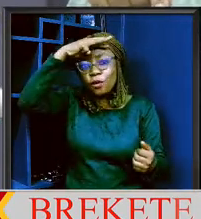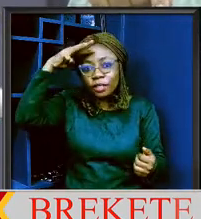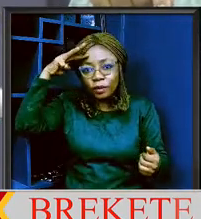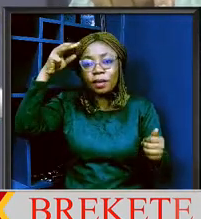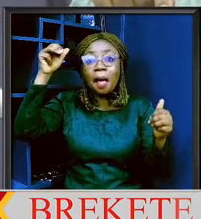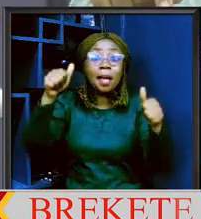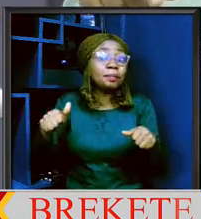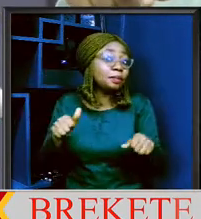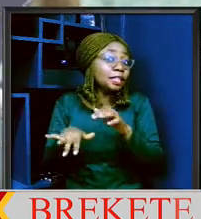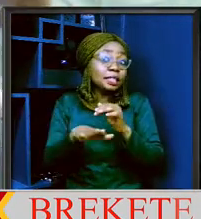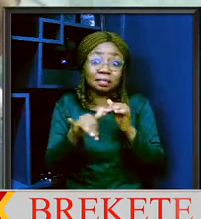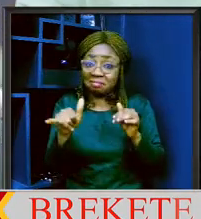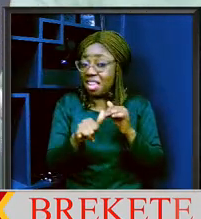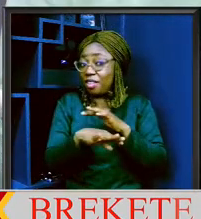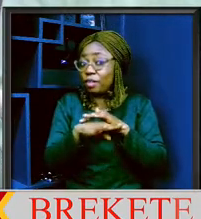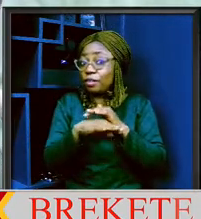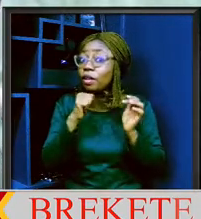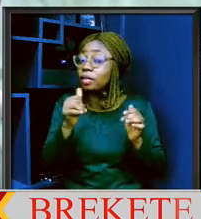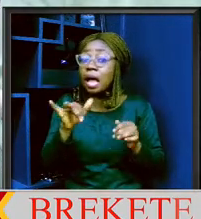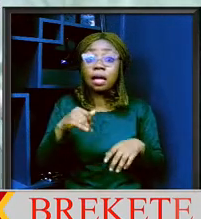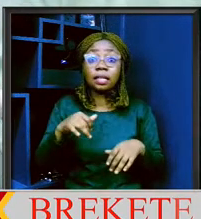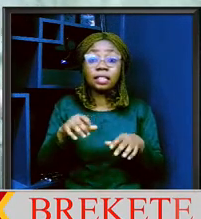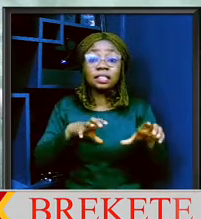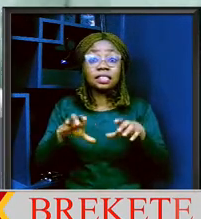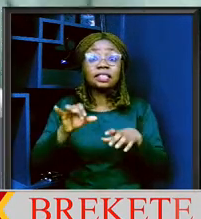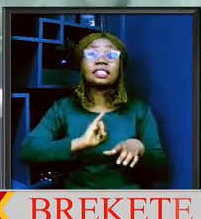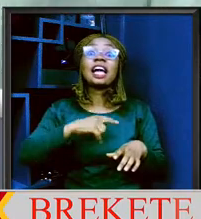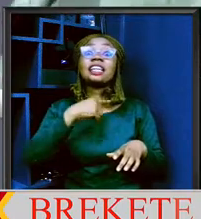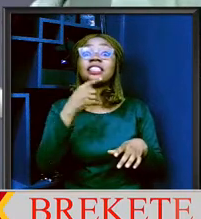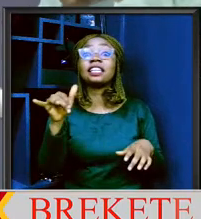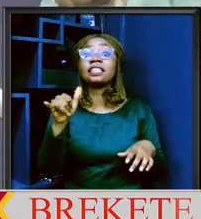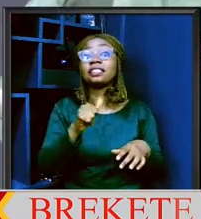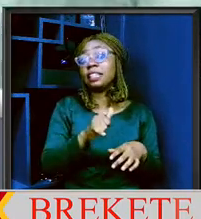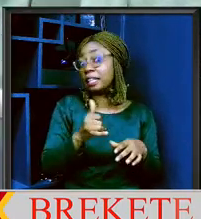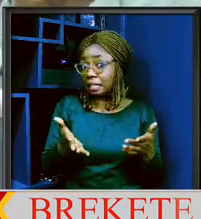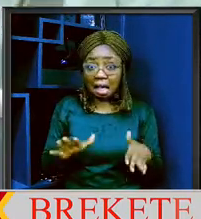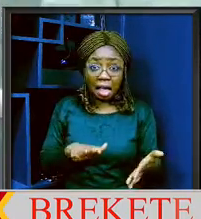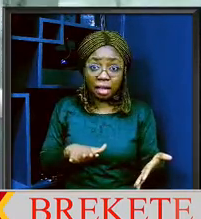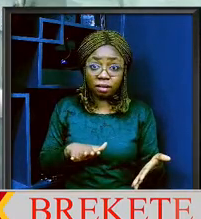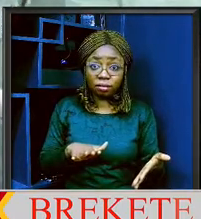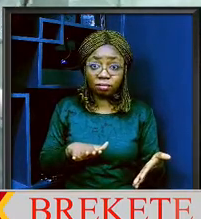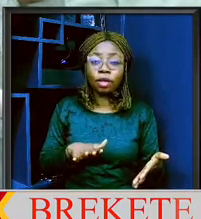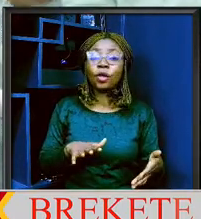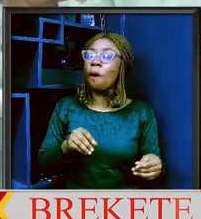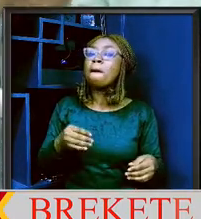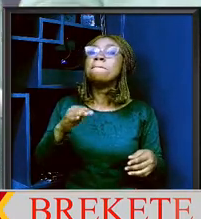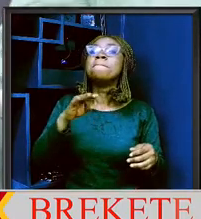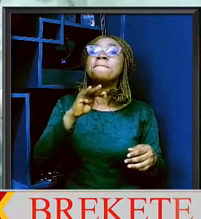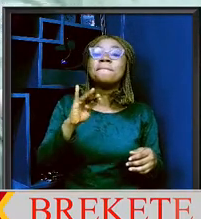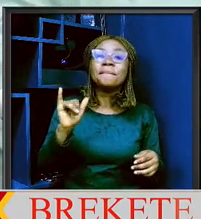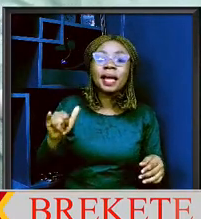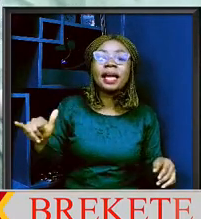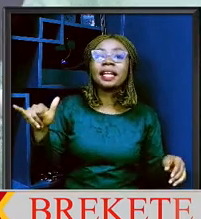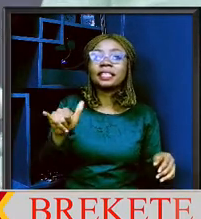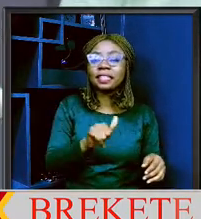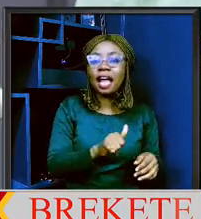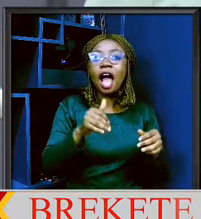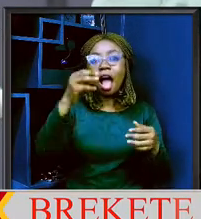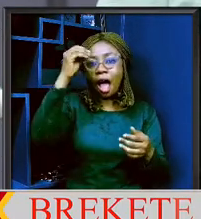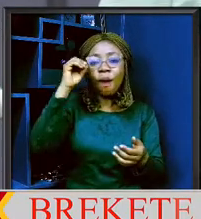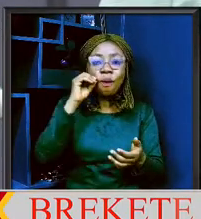not die I may die no May their wives join the association of